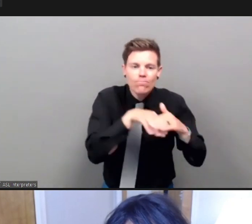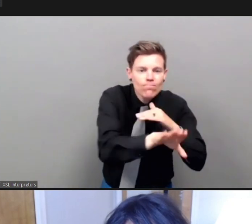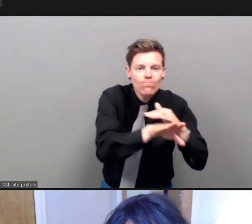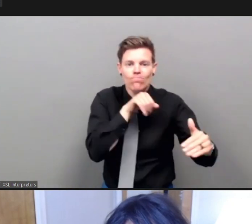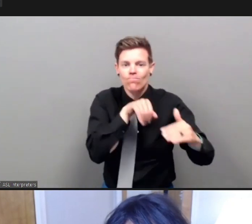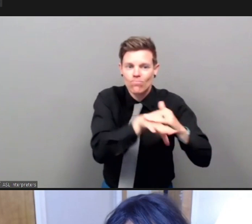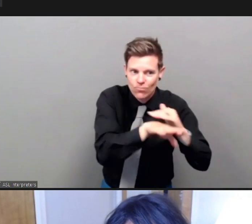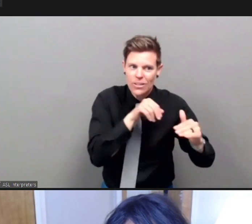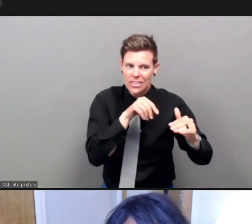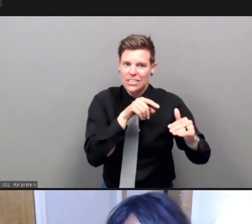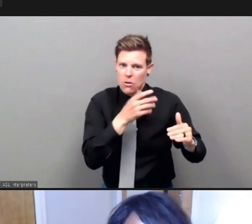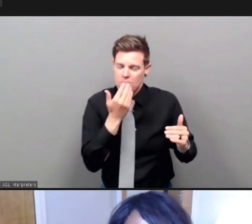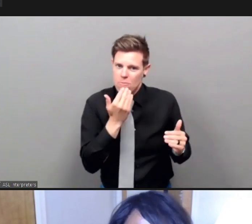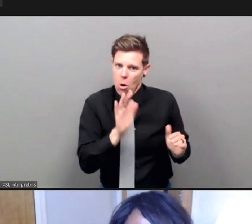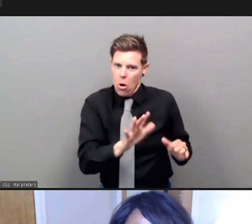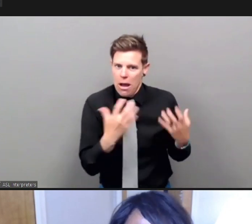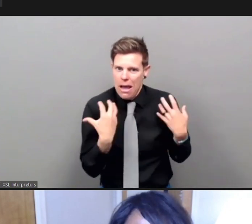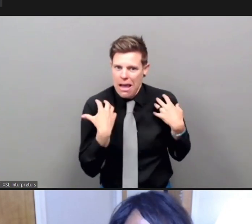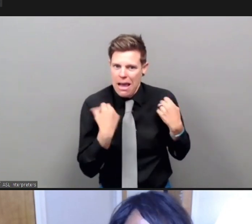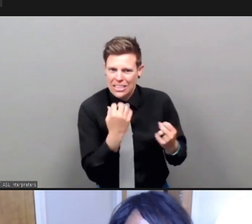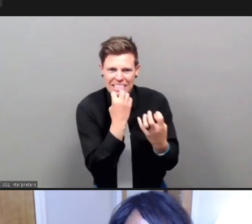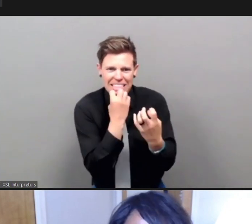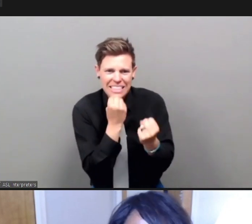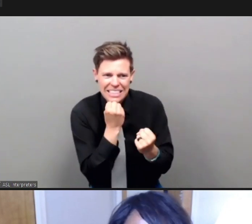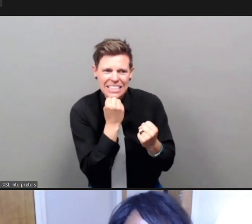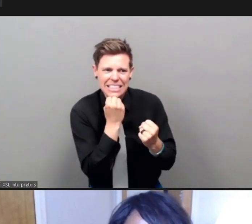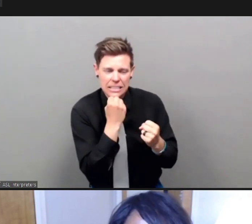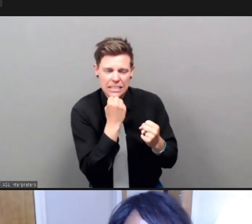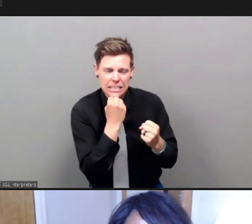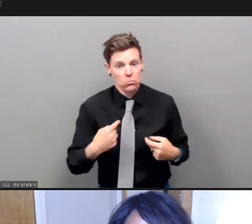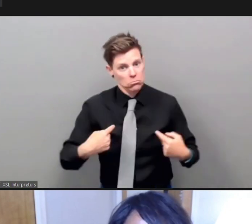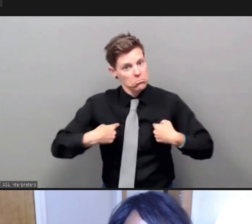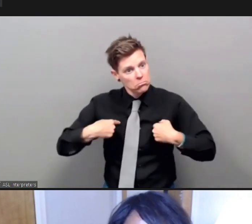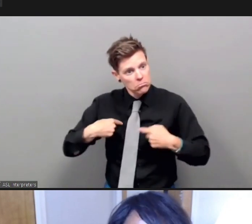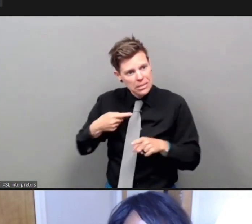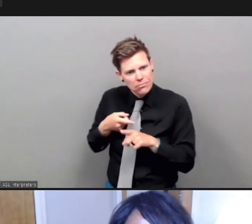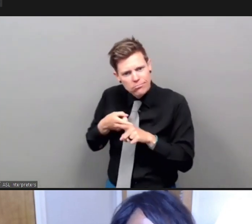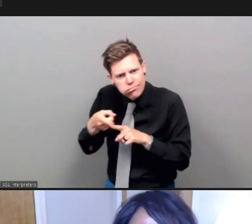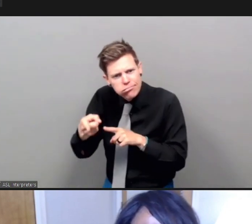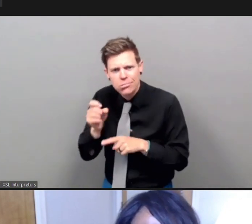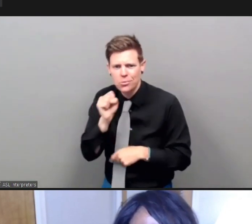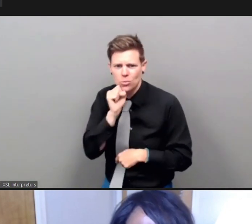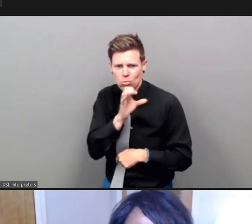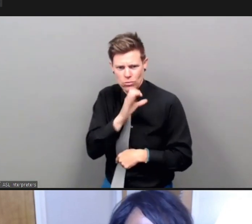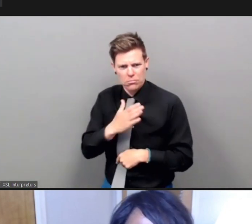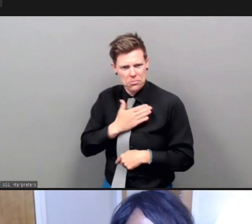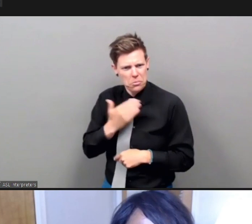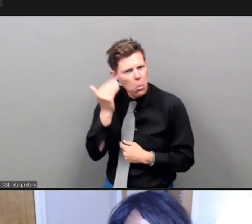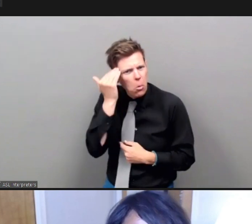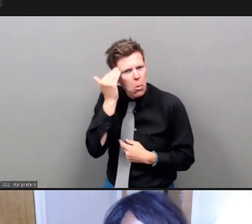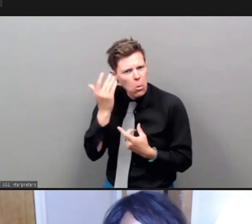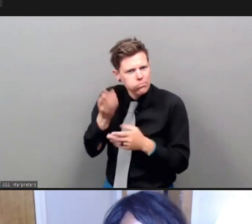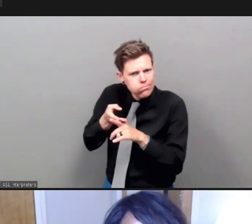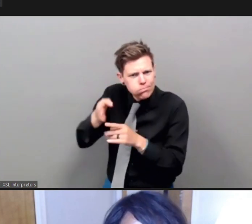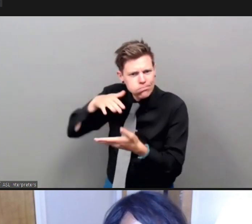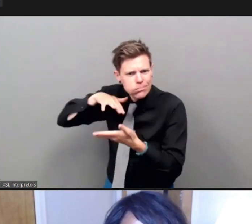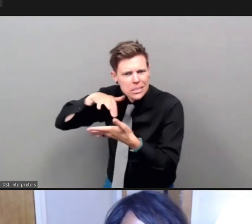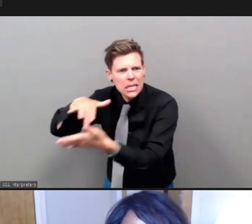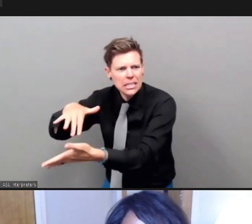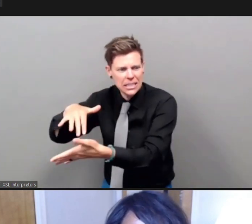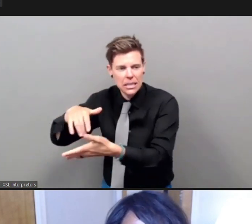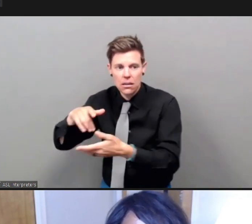a geriatrician who's worked a lot in nursing homes, I can tell you that those residents who get visitors, you know, do